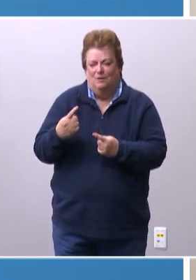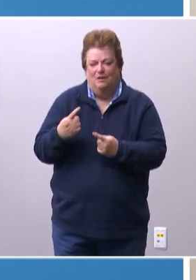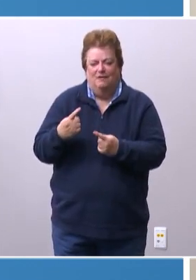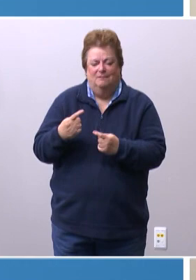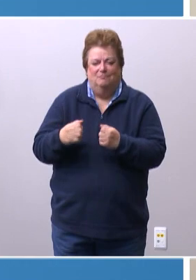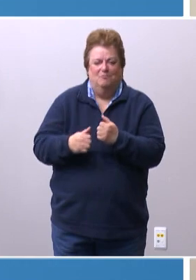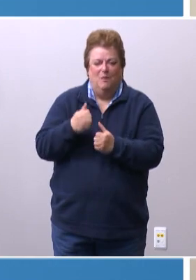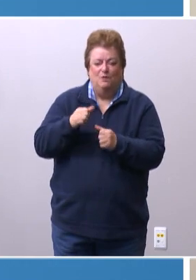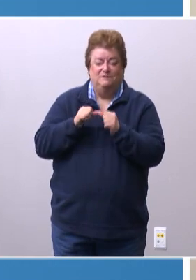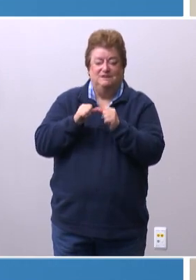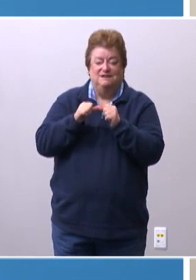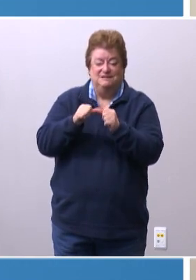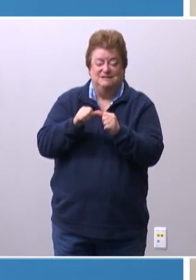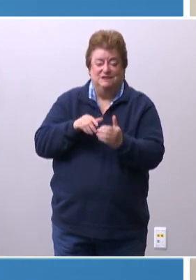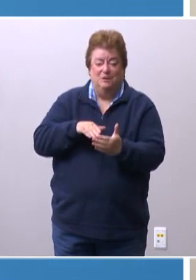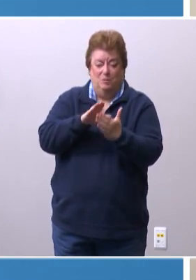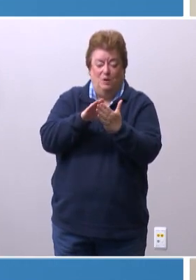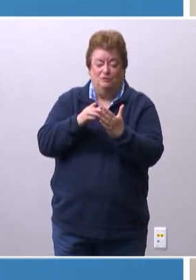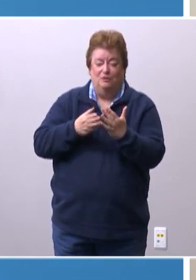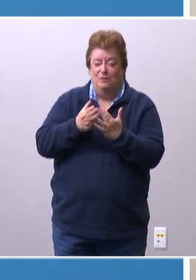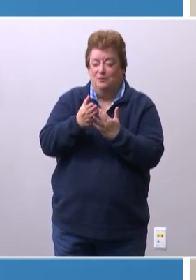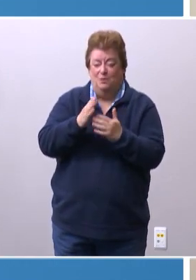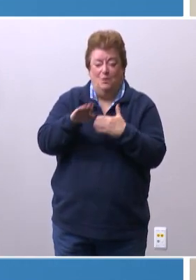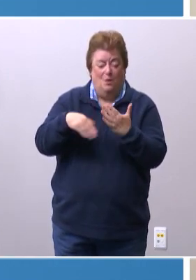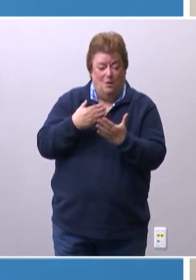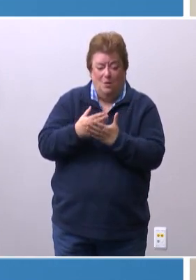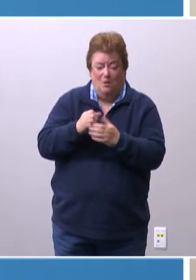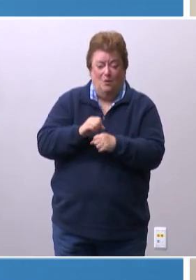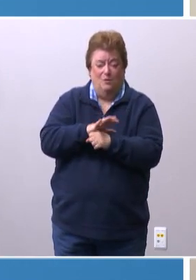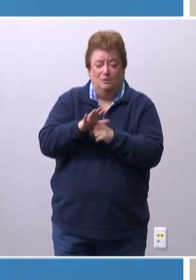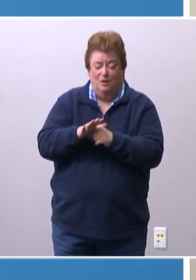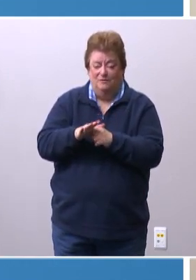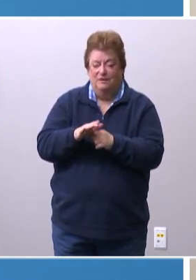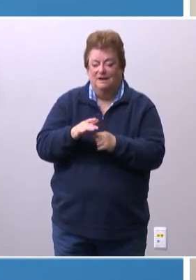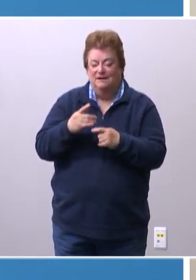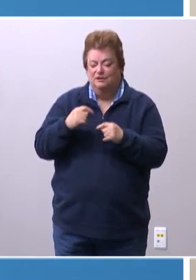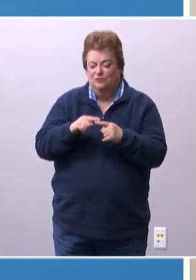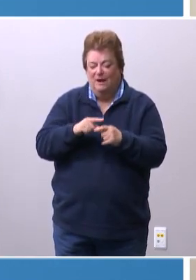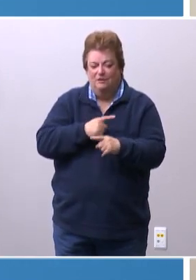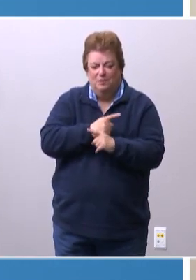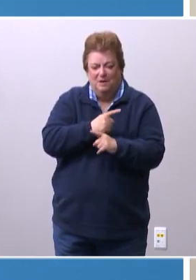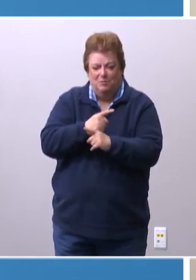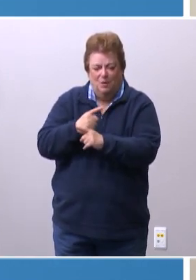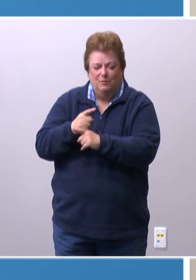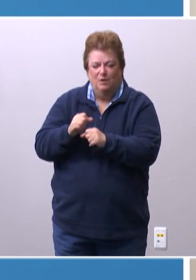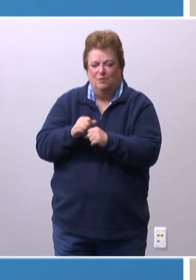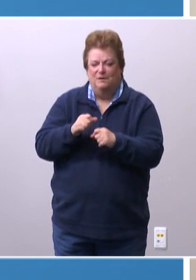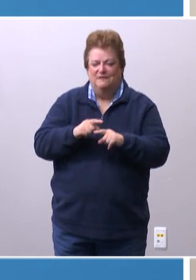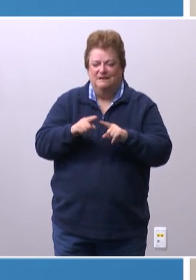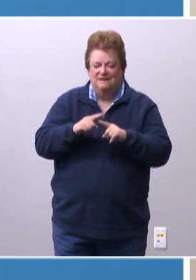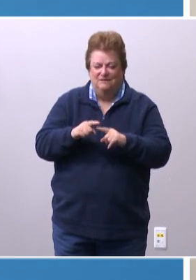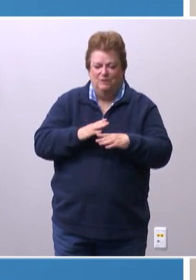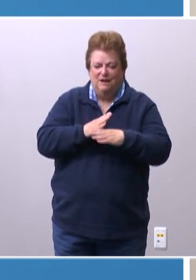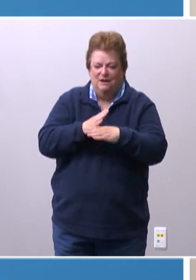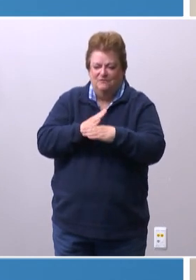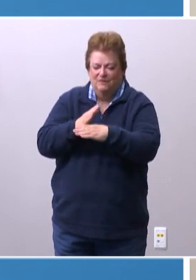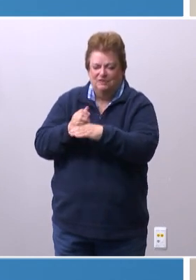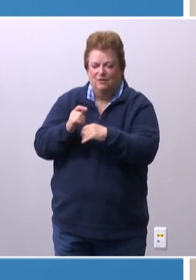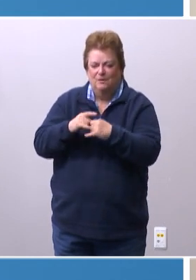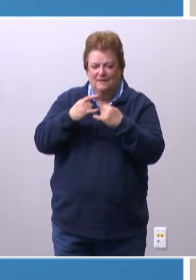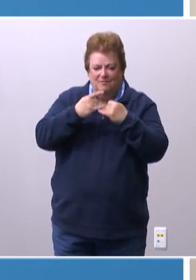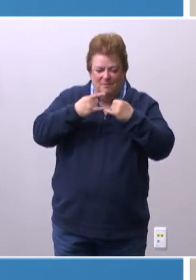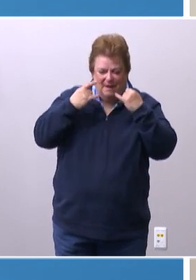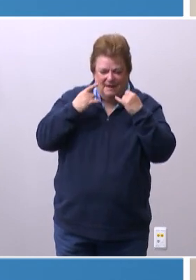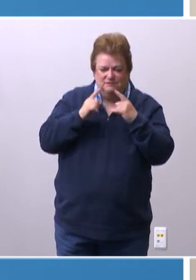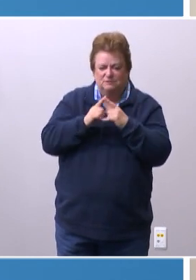approaches over the whole pandemic about trying to be appropriate with the different interventions of masks, vaccines, social